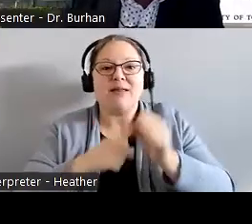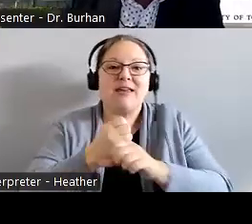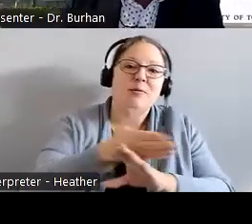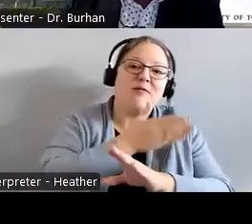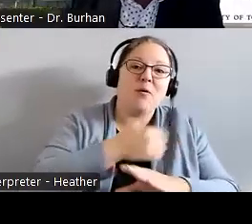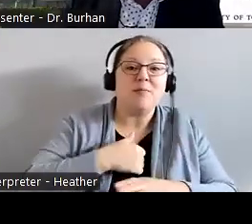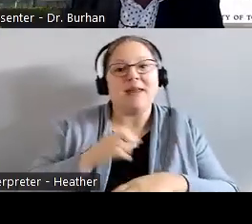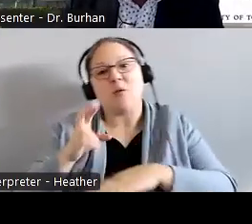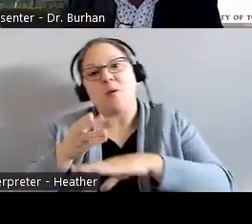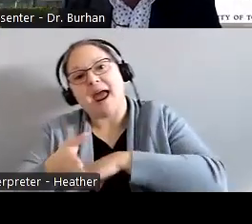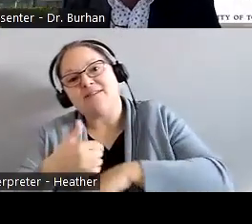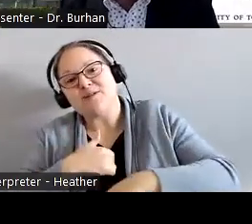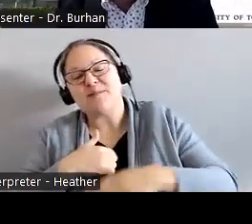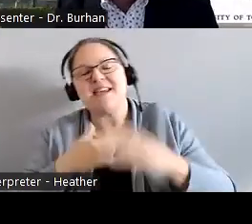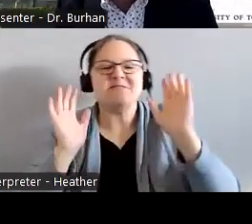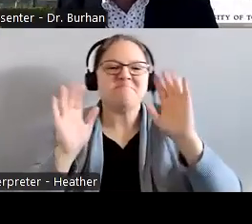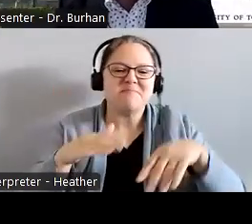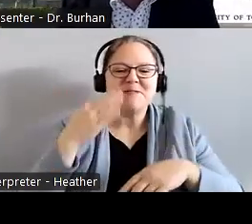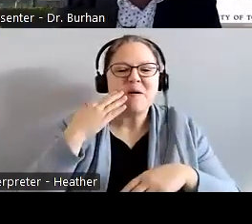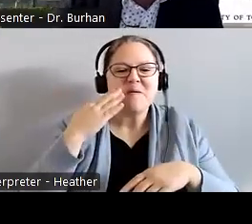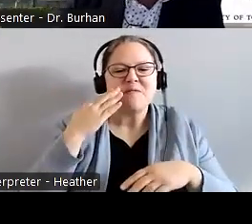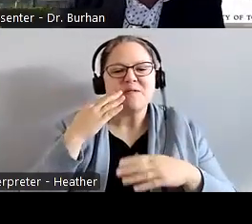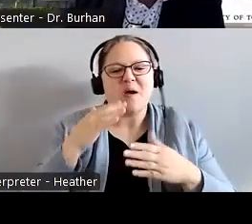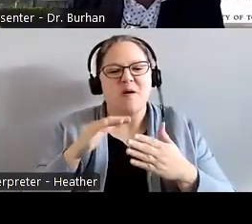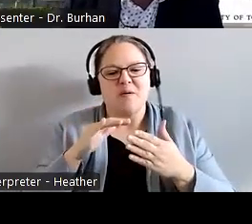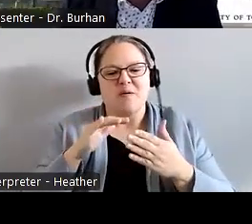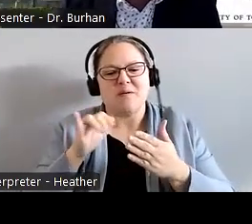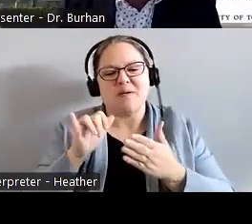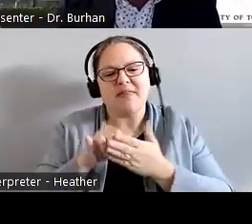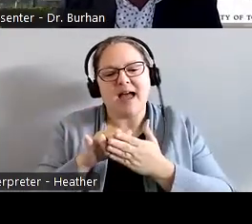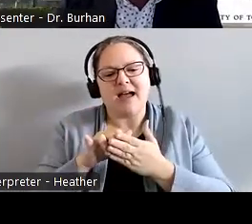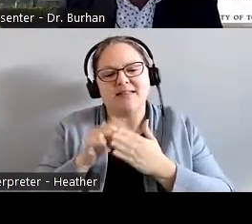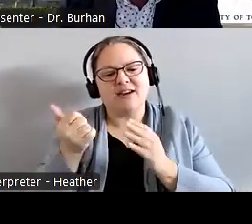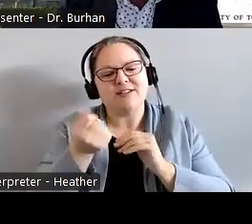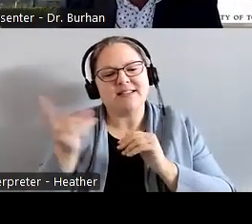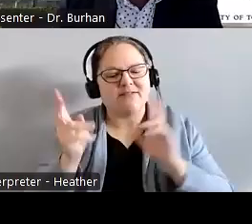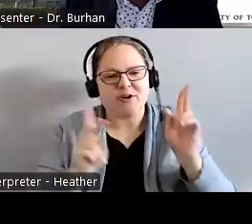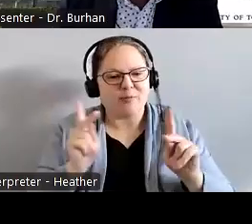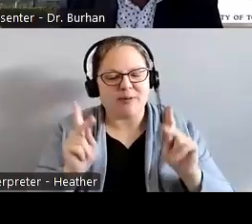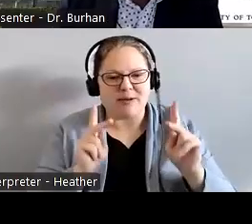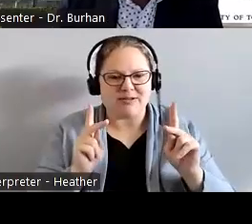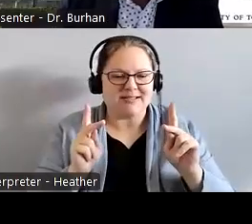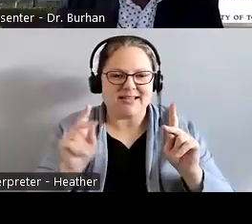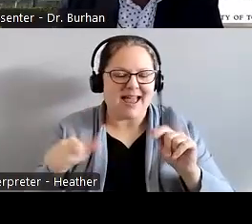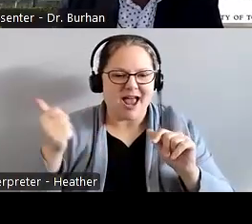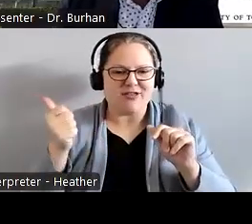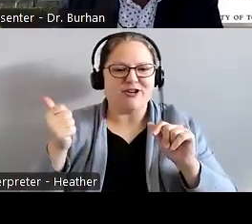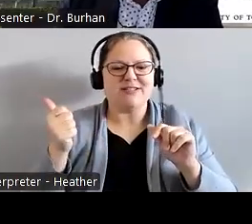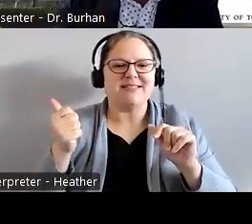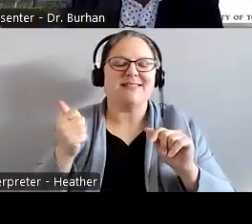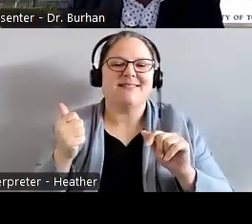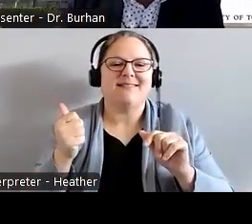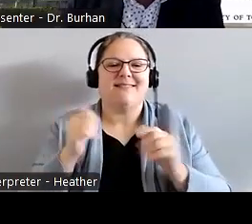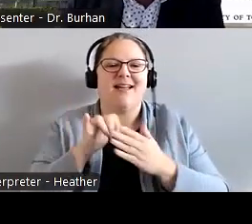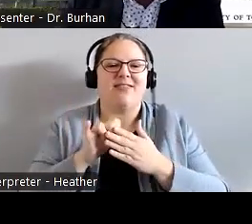And Noni Niculescu is one of them that just come to mind, and of course several others who were a year